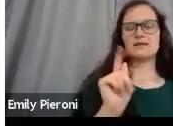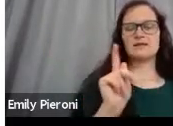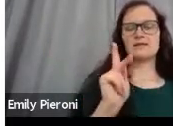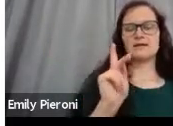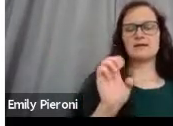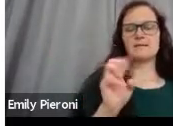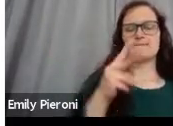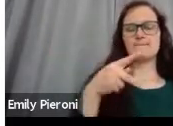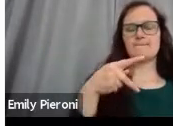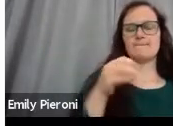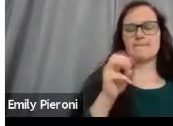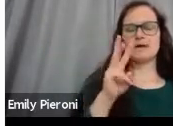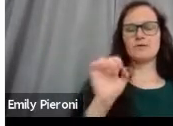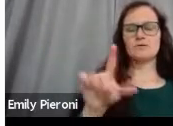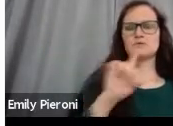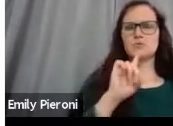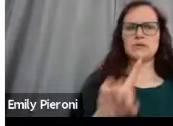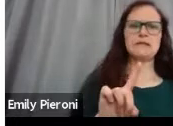recreation facility.